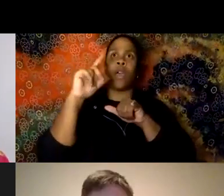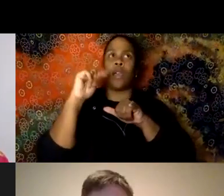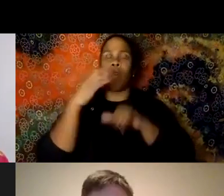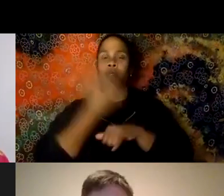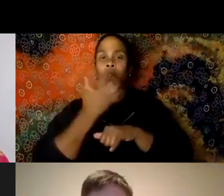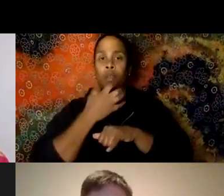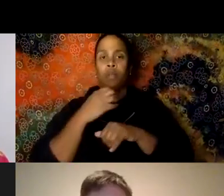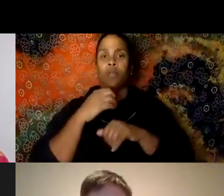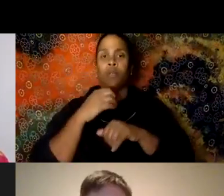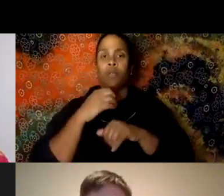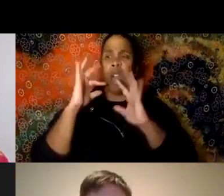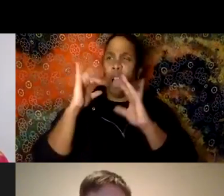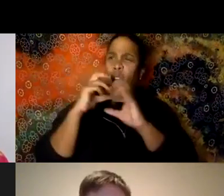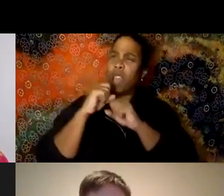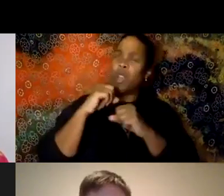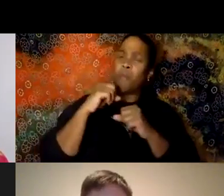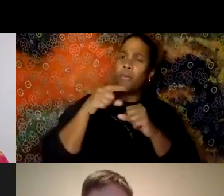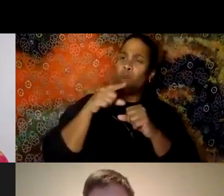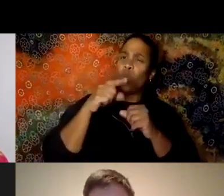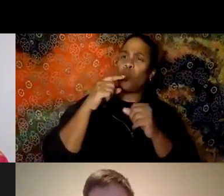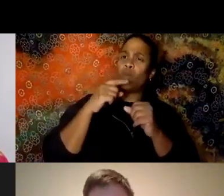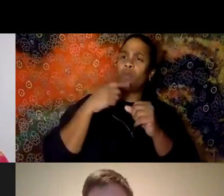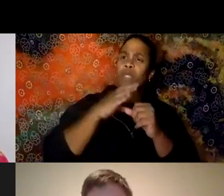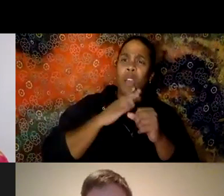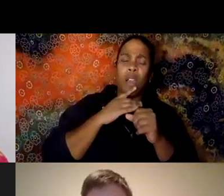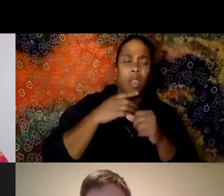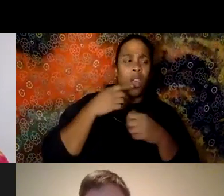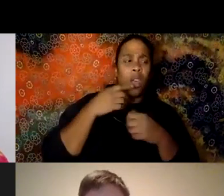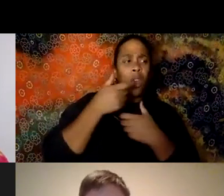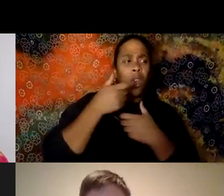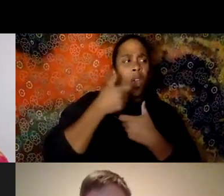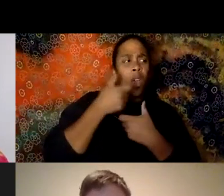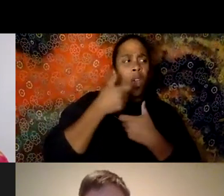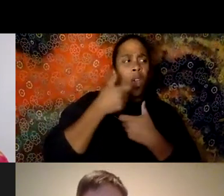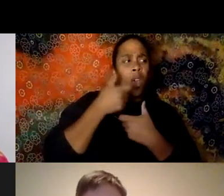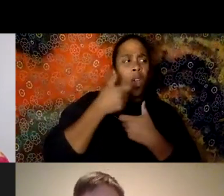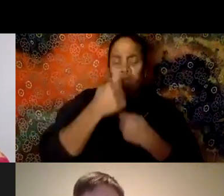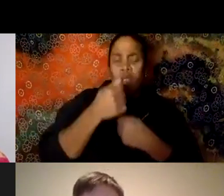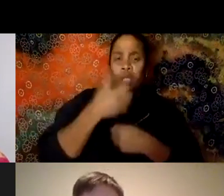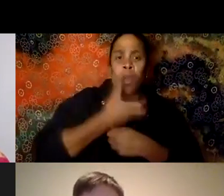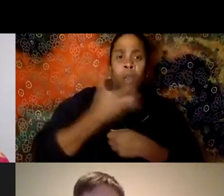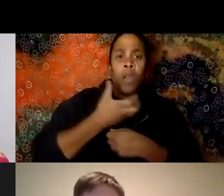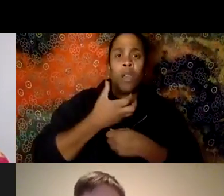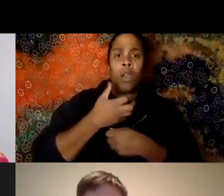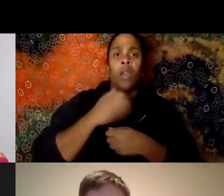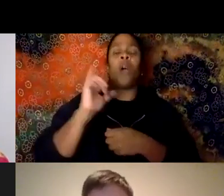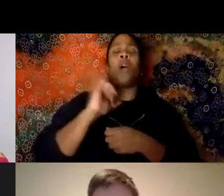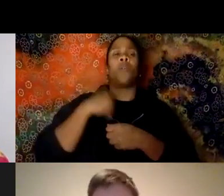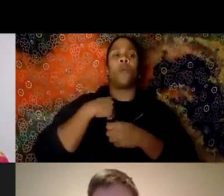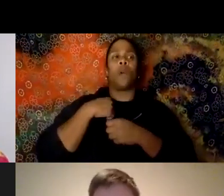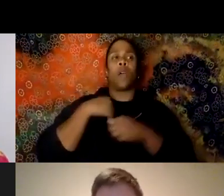was so awesome listening to you talk this evening, though, Wyatt. And I also do guided